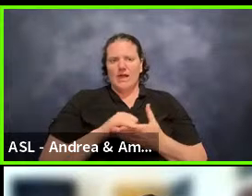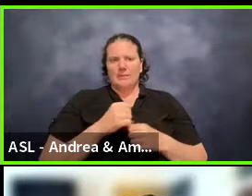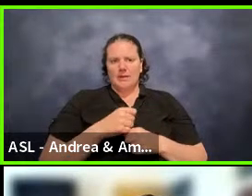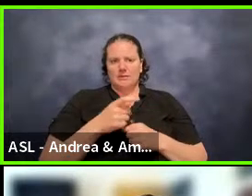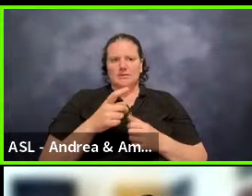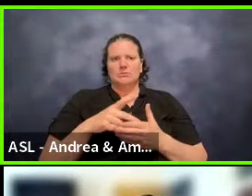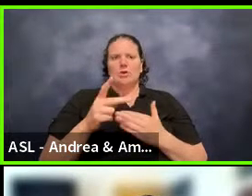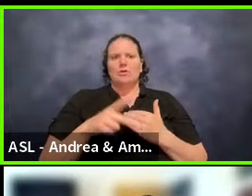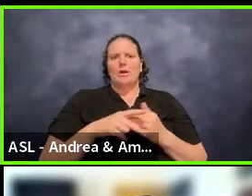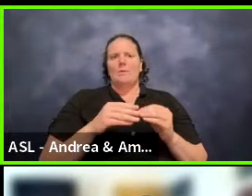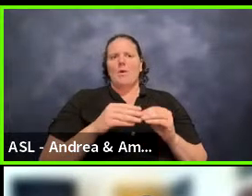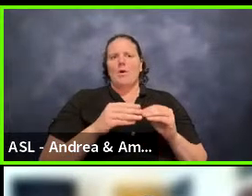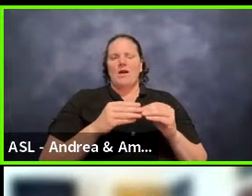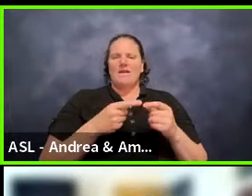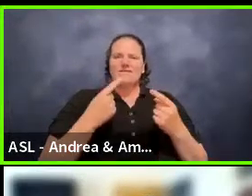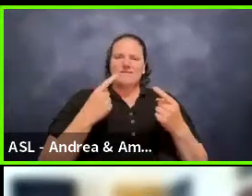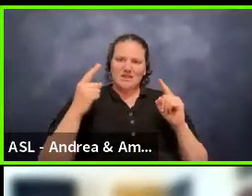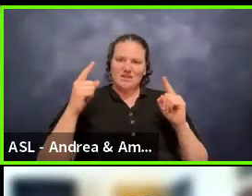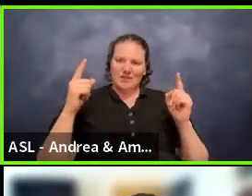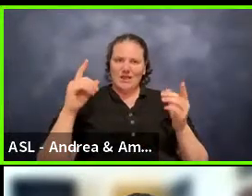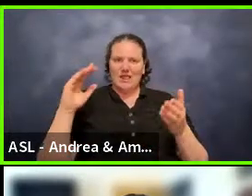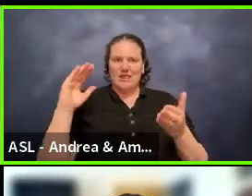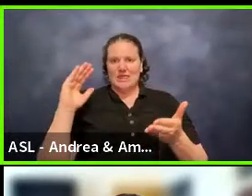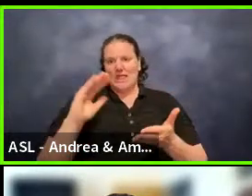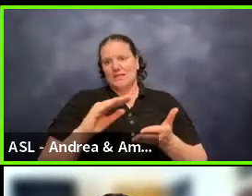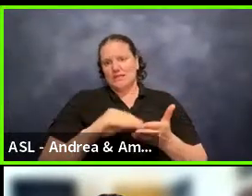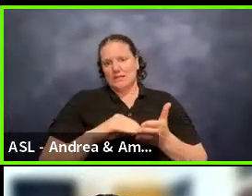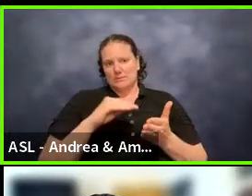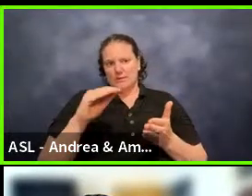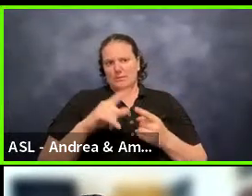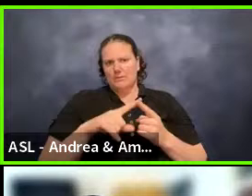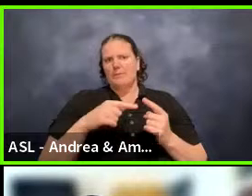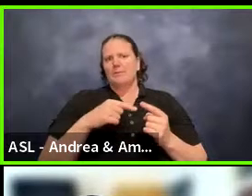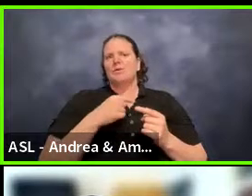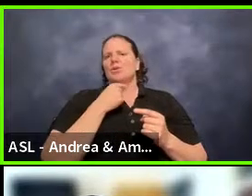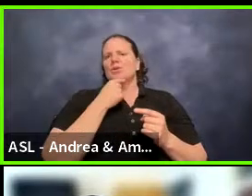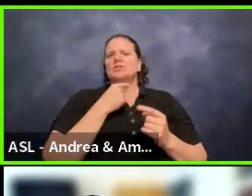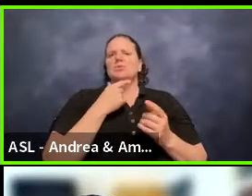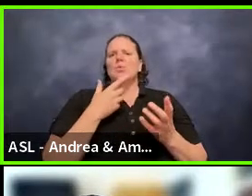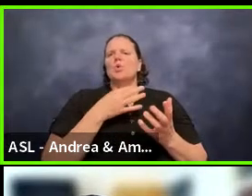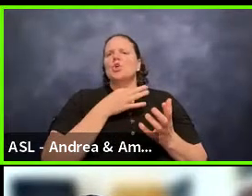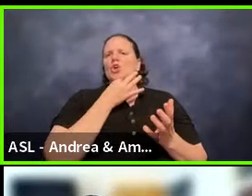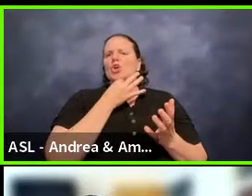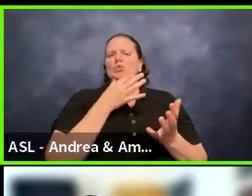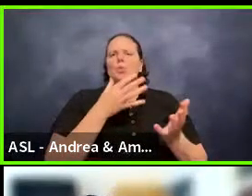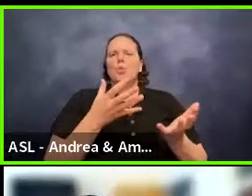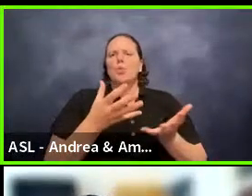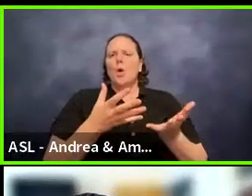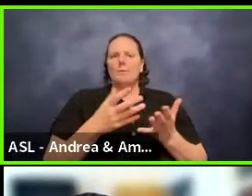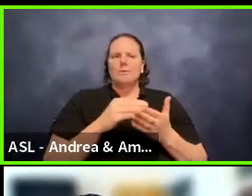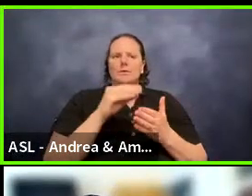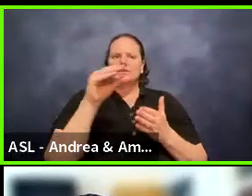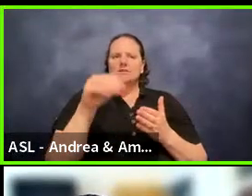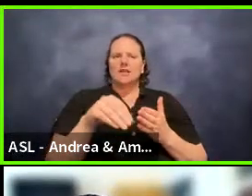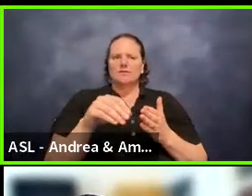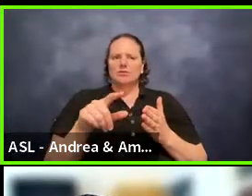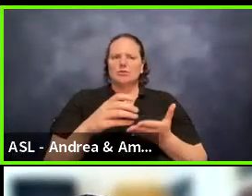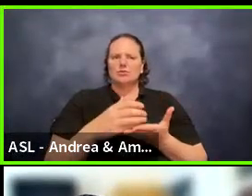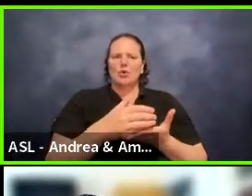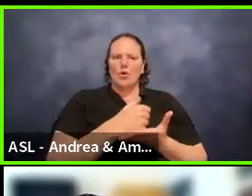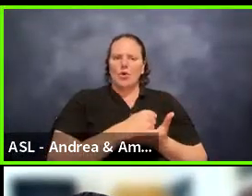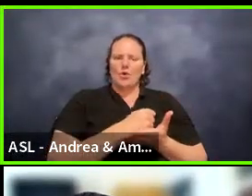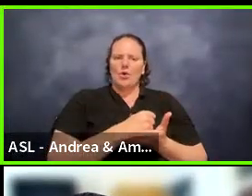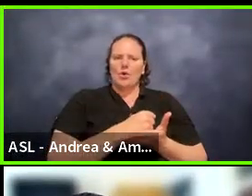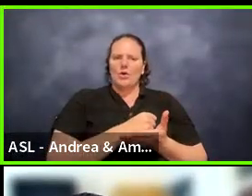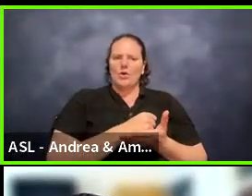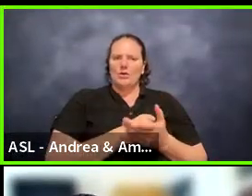program more effective and hopefully less expensive. But I am curious to know what percentage of the toll that you collect goes